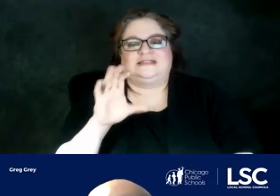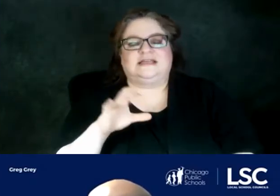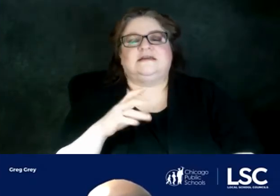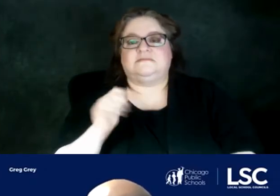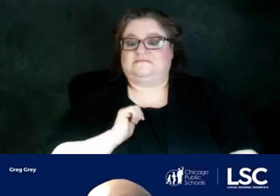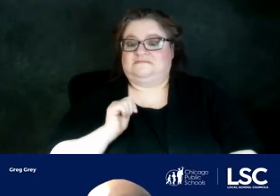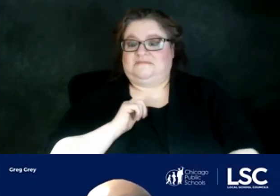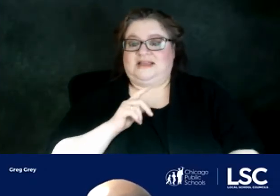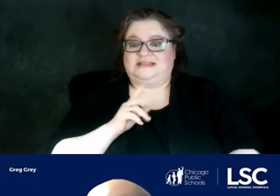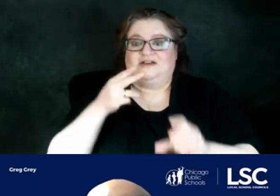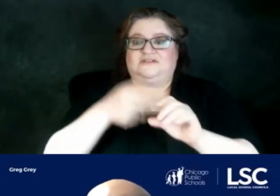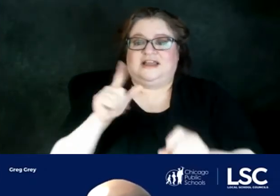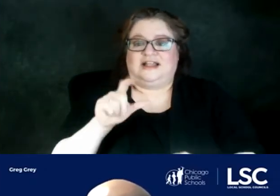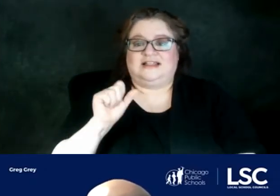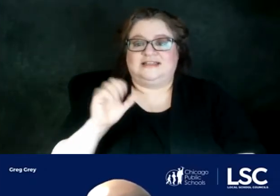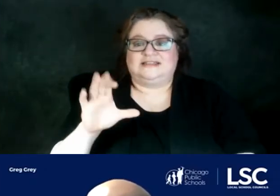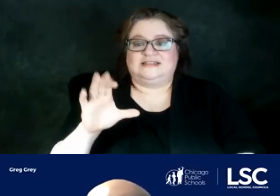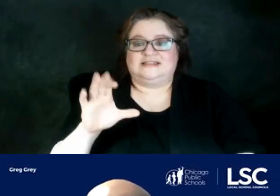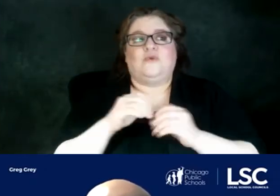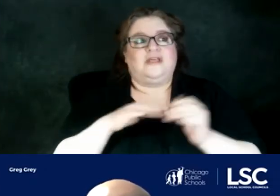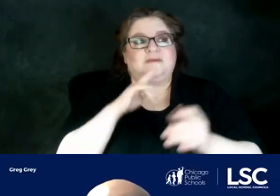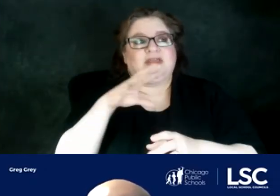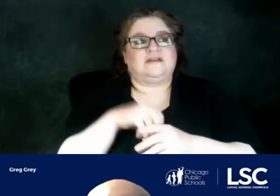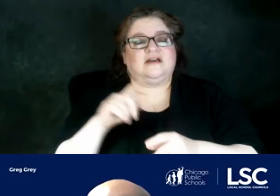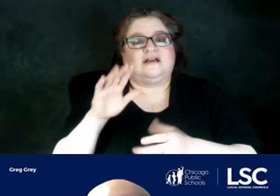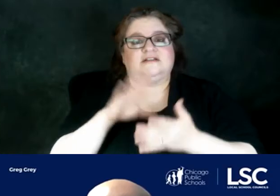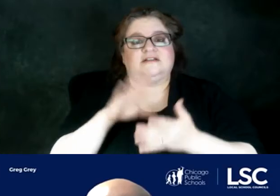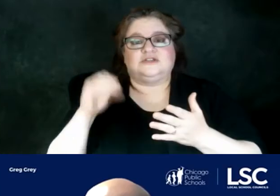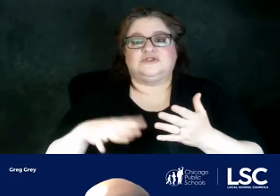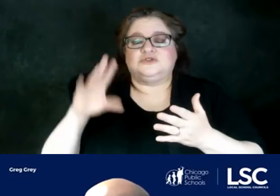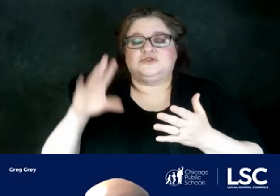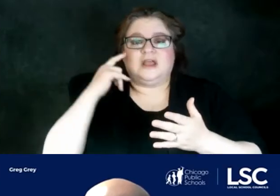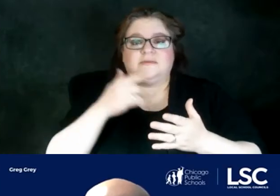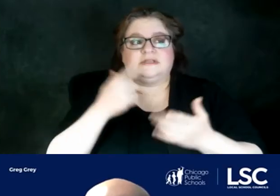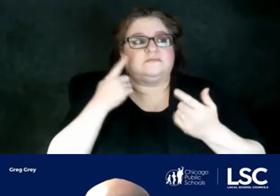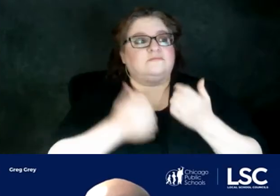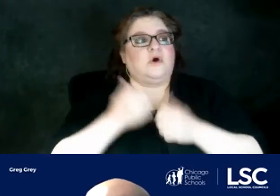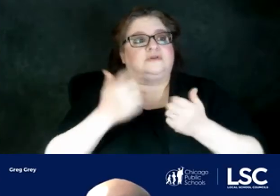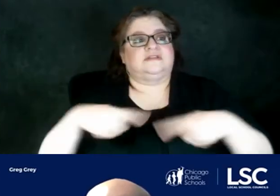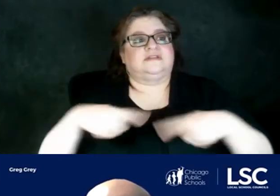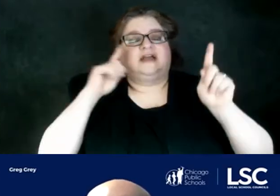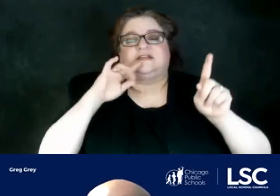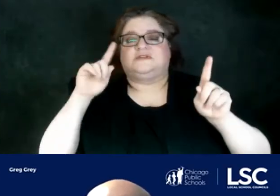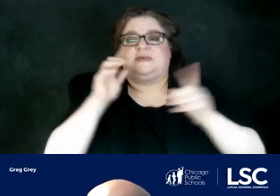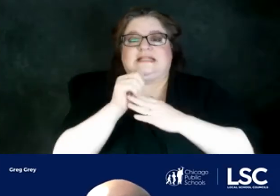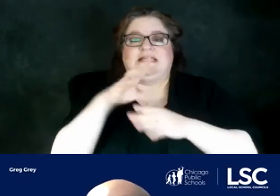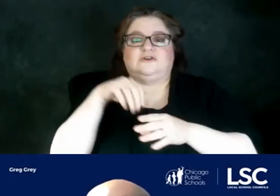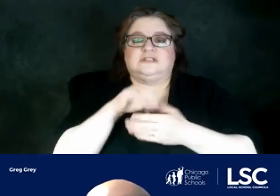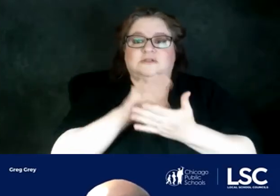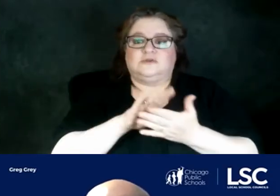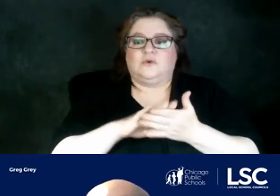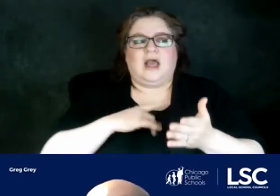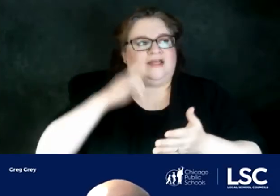LSC, I think even more so than being on a student government, is the most effective way for students to be leaders in their school. I think that this